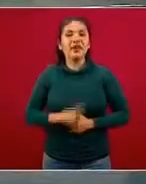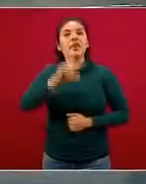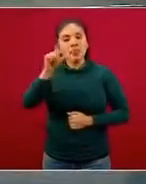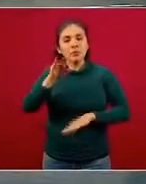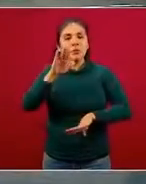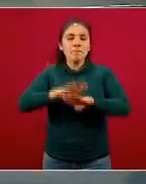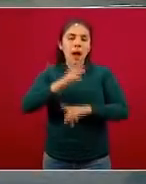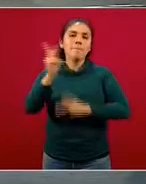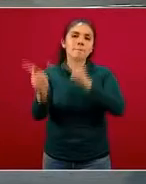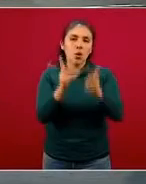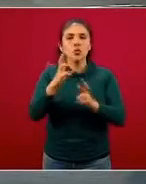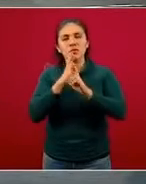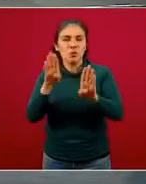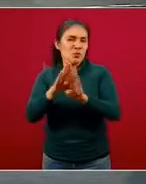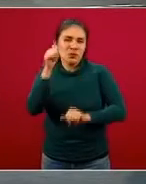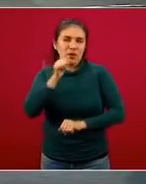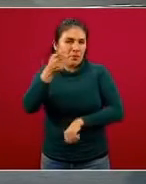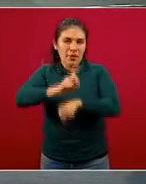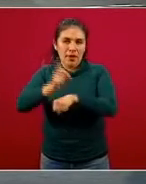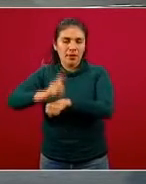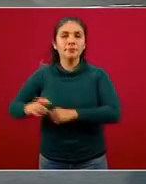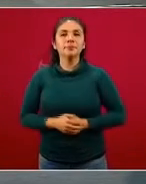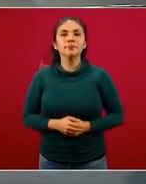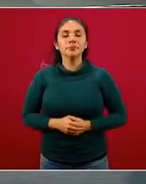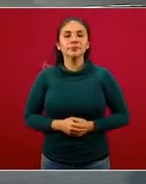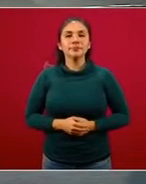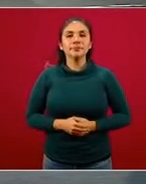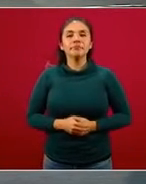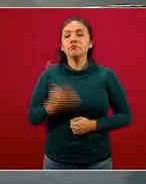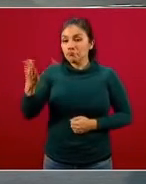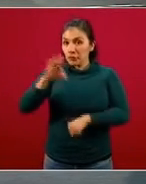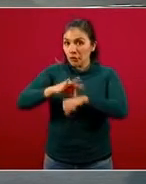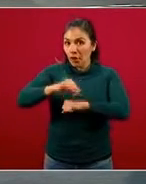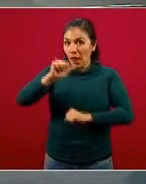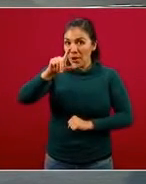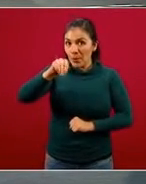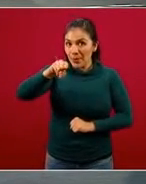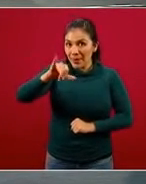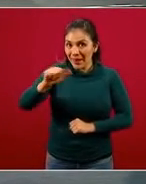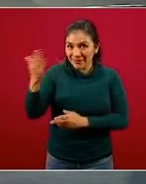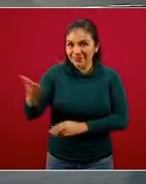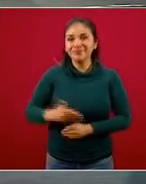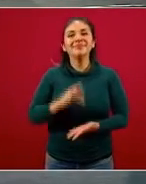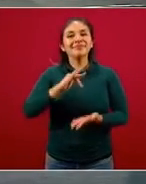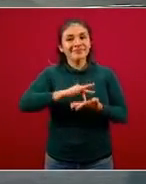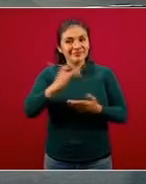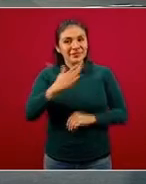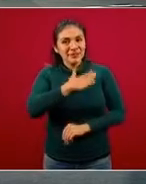see. And then we'll open the Q&A period. Dr. Alomia, please.